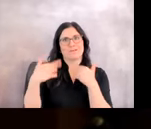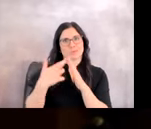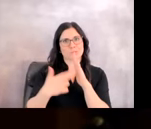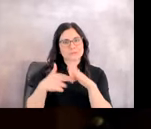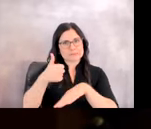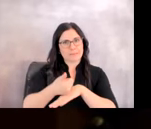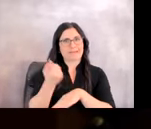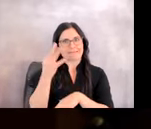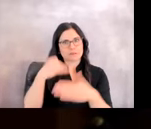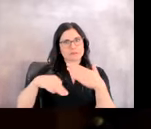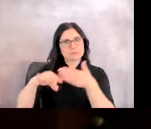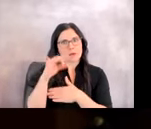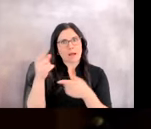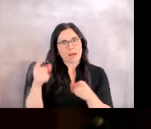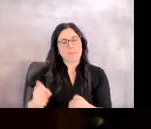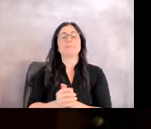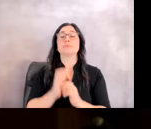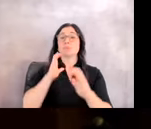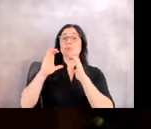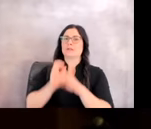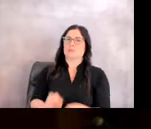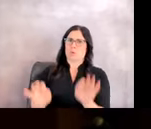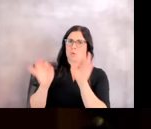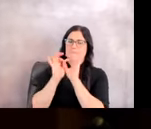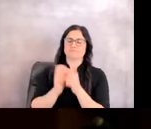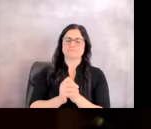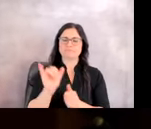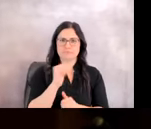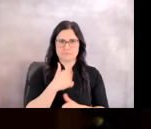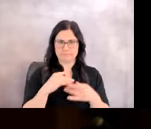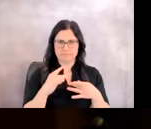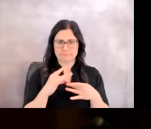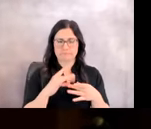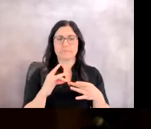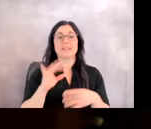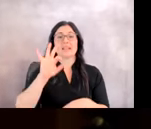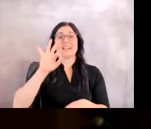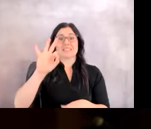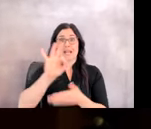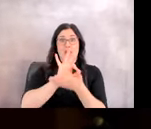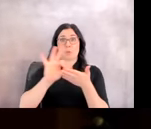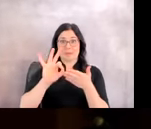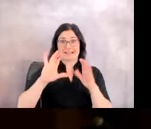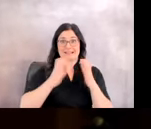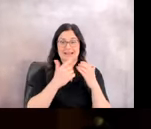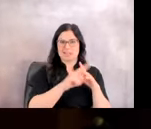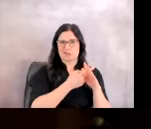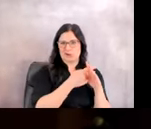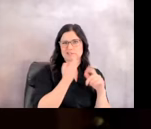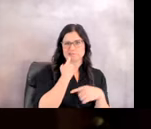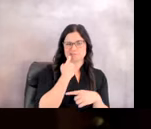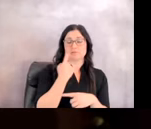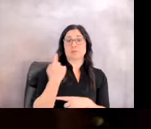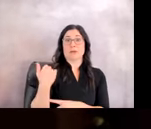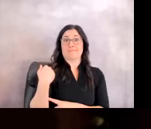So the communications really matter. Like I said, I just started a 9-week class and I've got two students